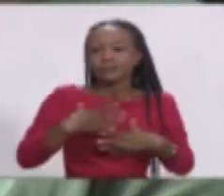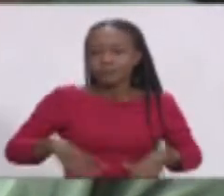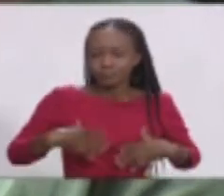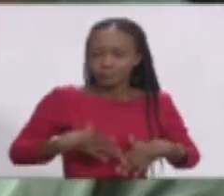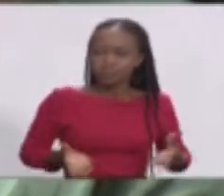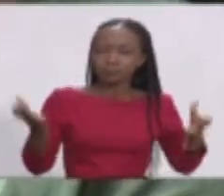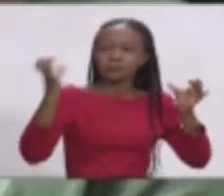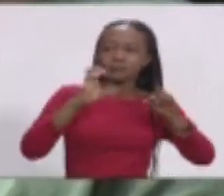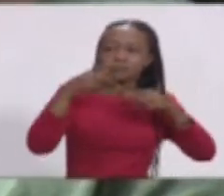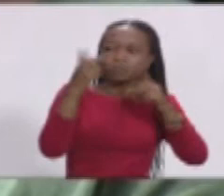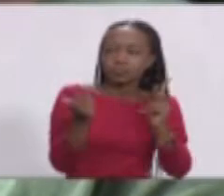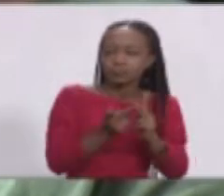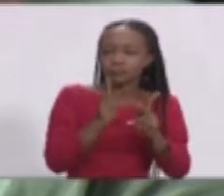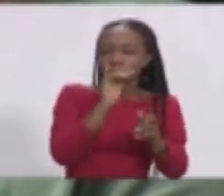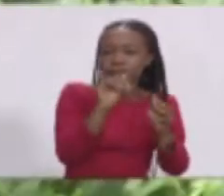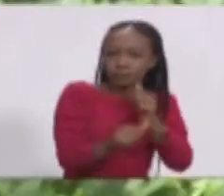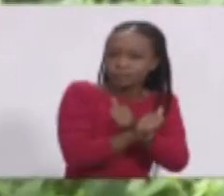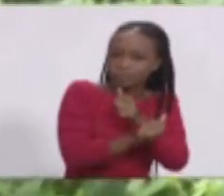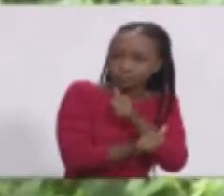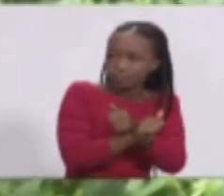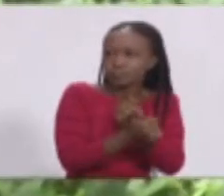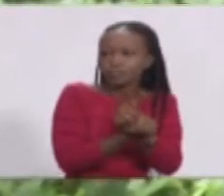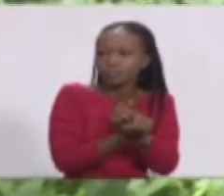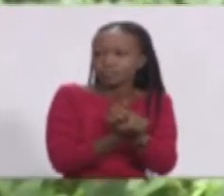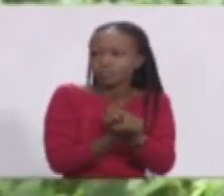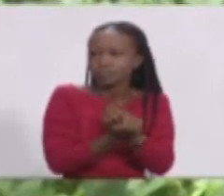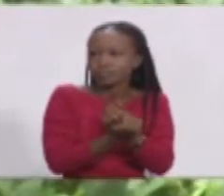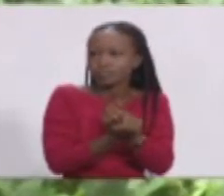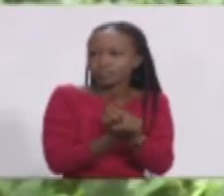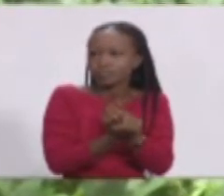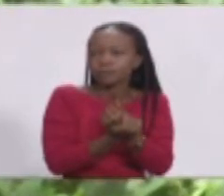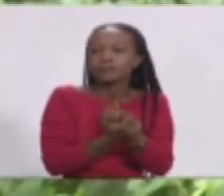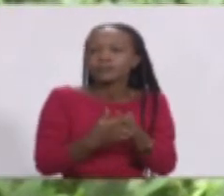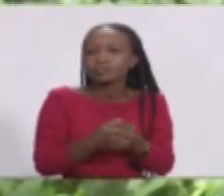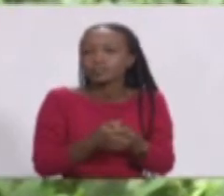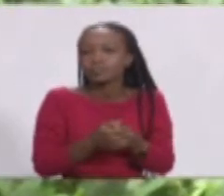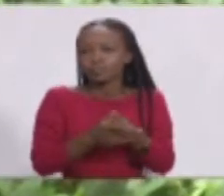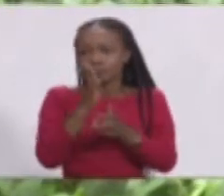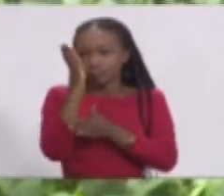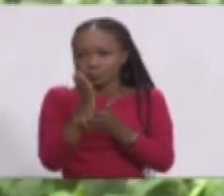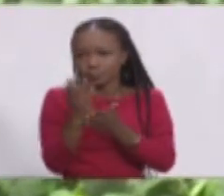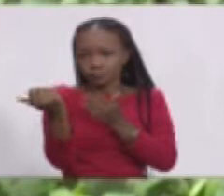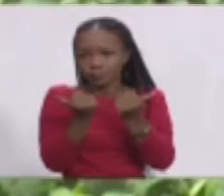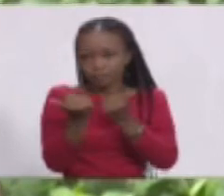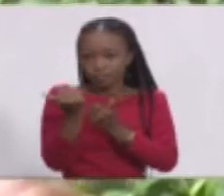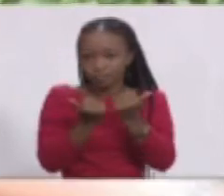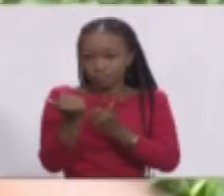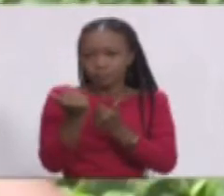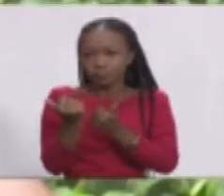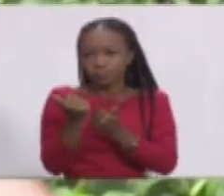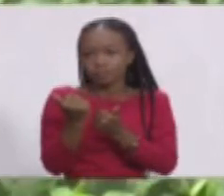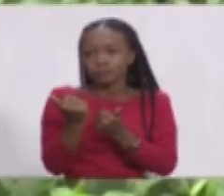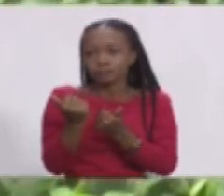at a place, because then that risks infection, from one person to the other. I see even some vehicles from the news coverage yesterday were carrying